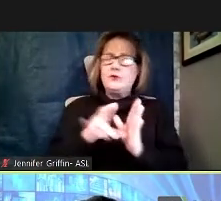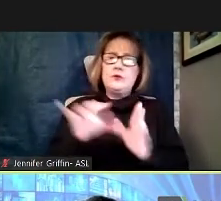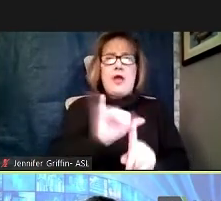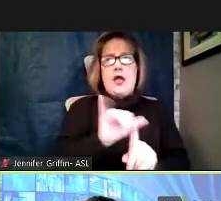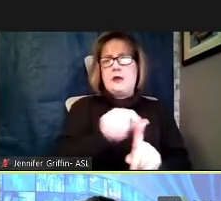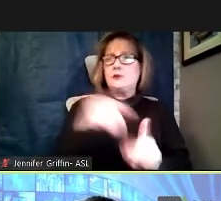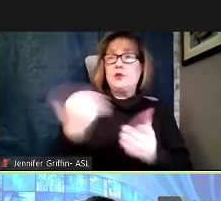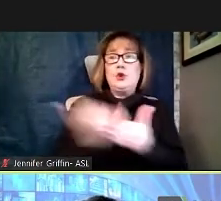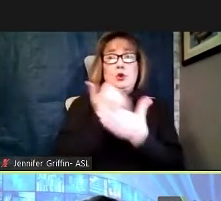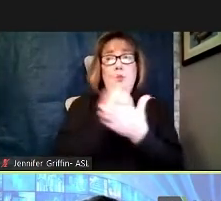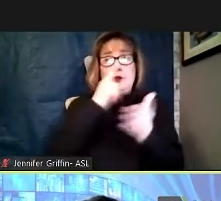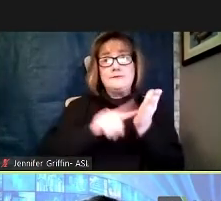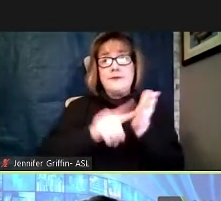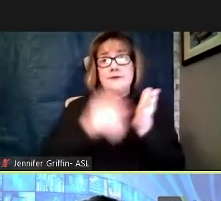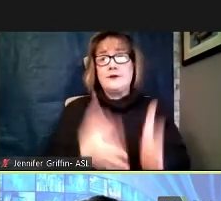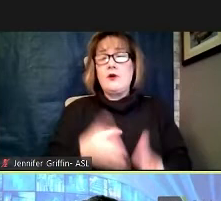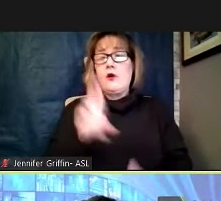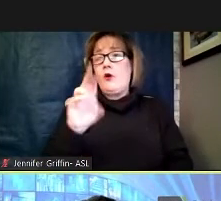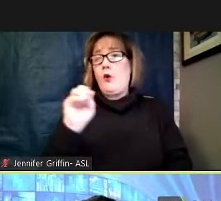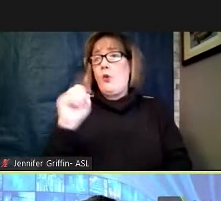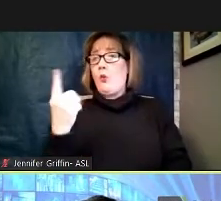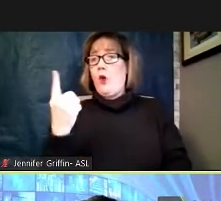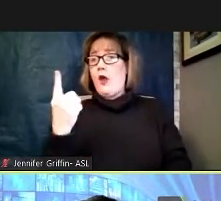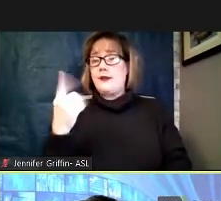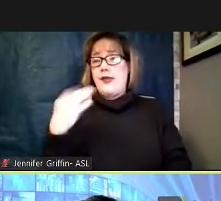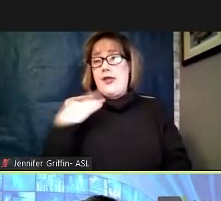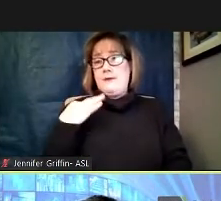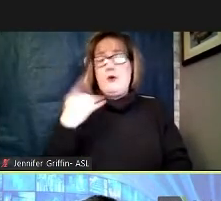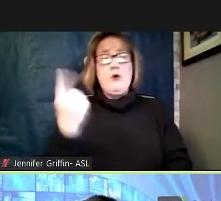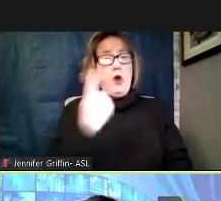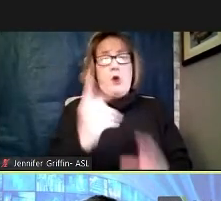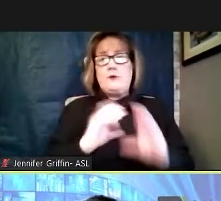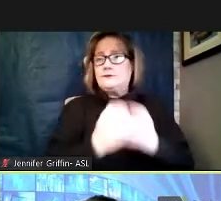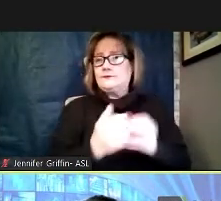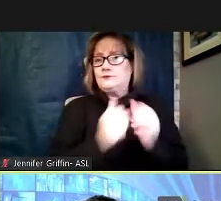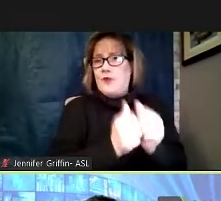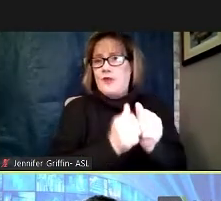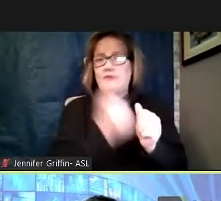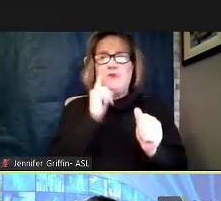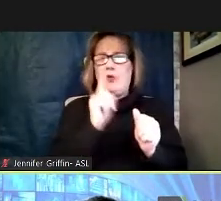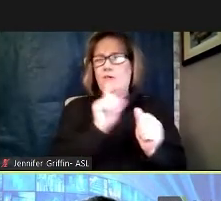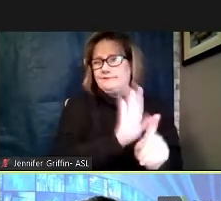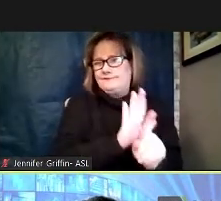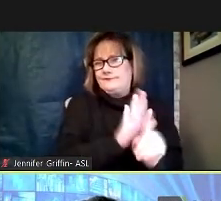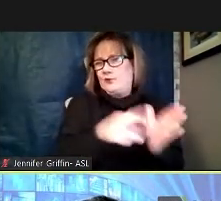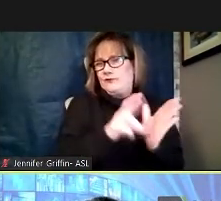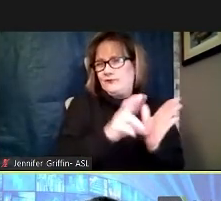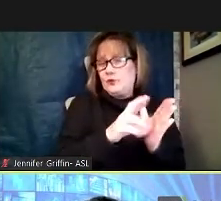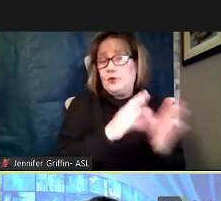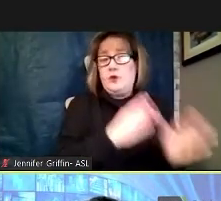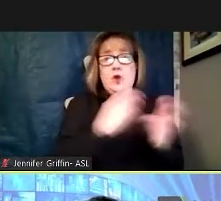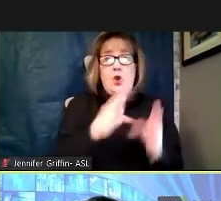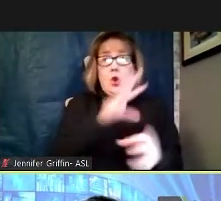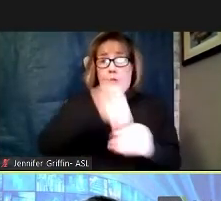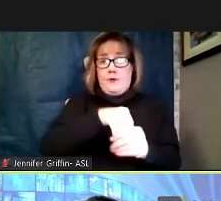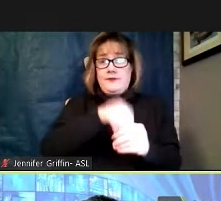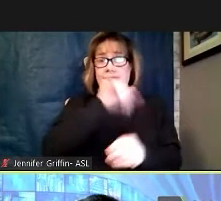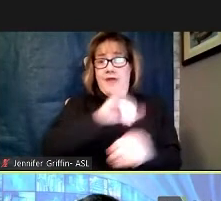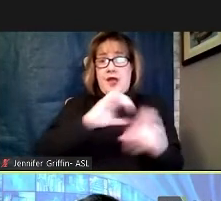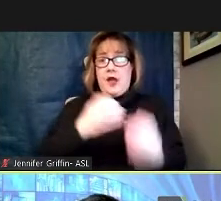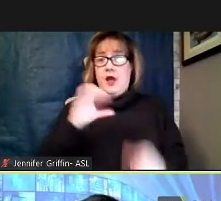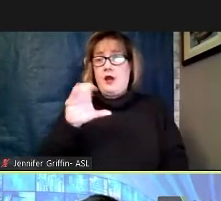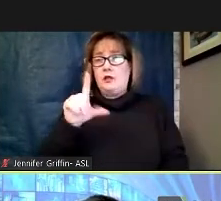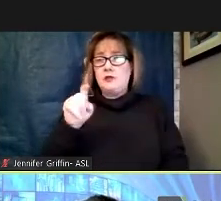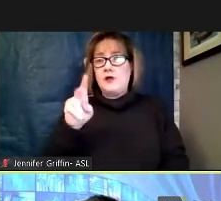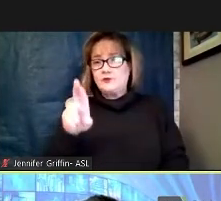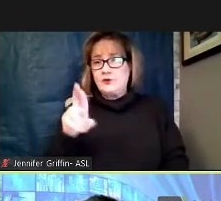new investigator R1 applications are always clustered together for review. And then within those clusters, again, we're